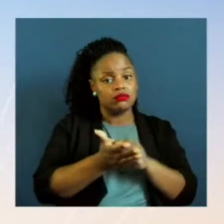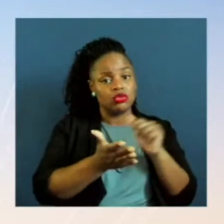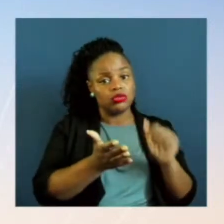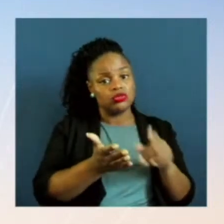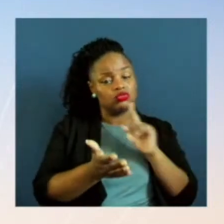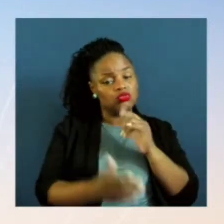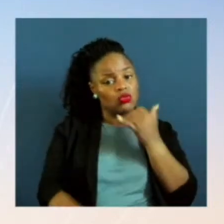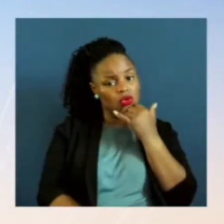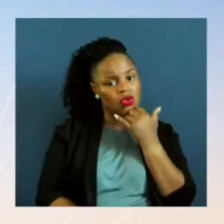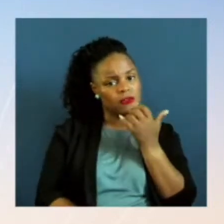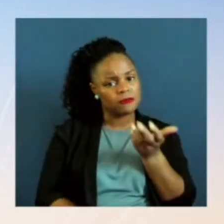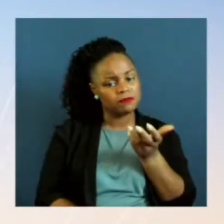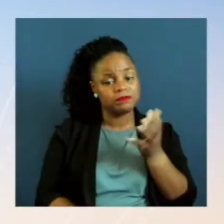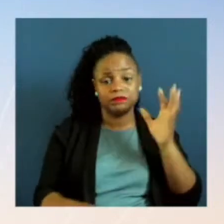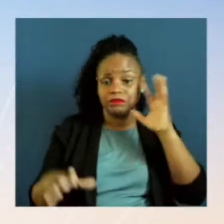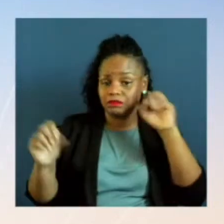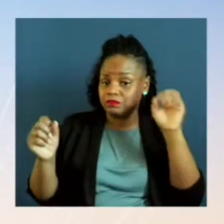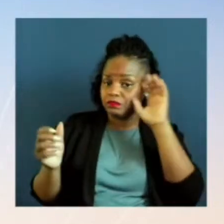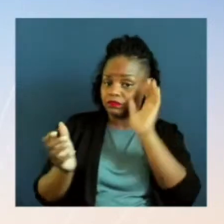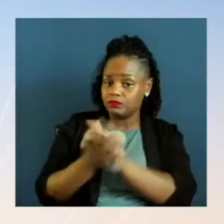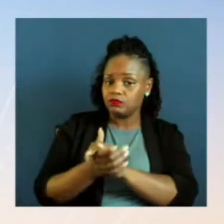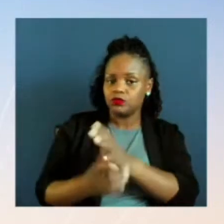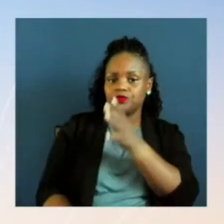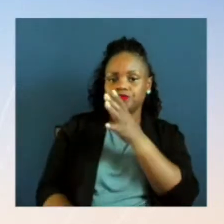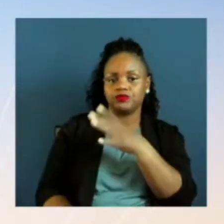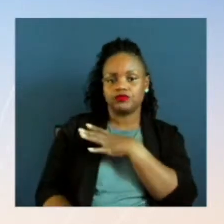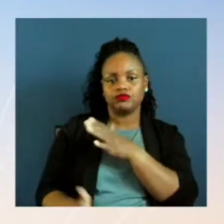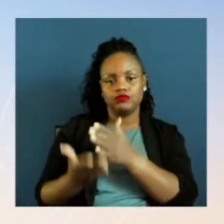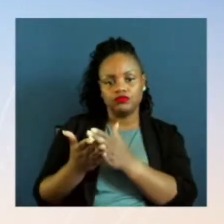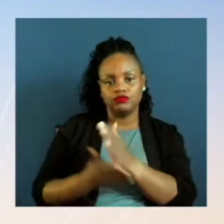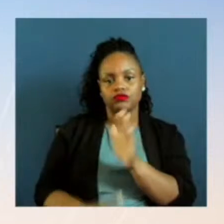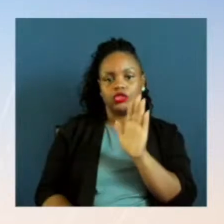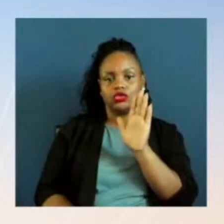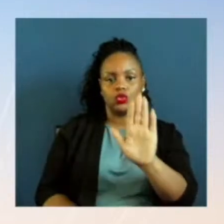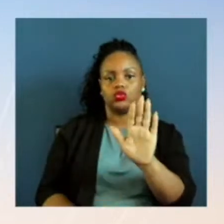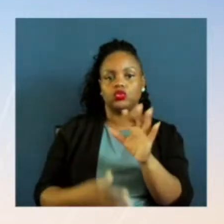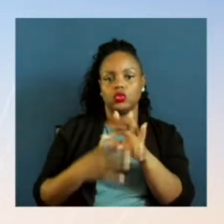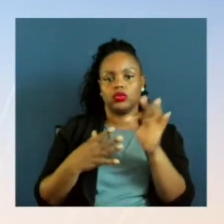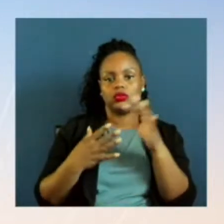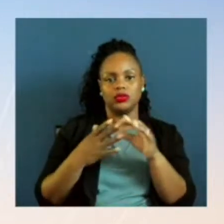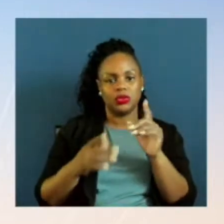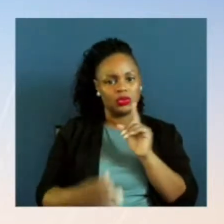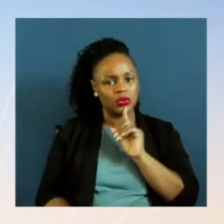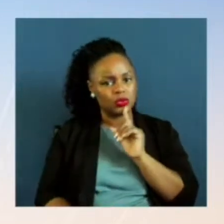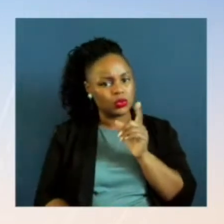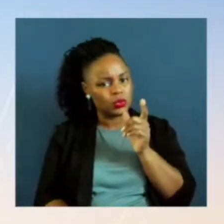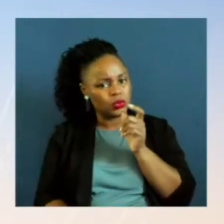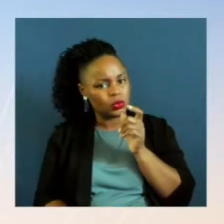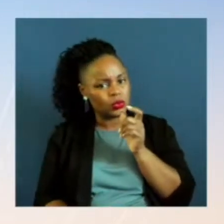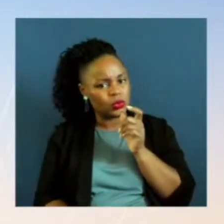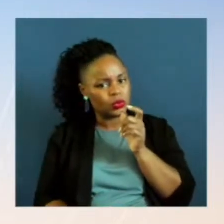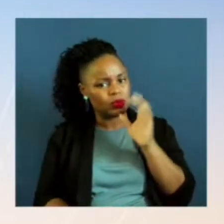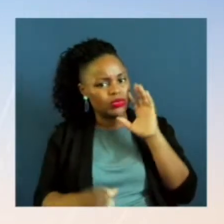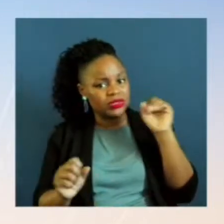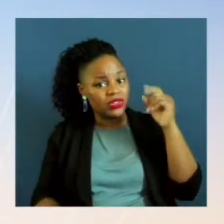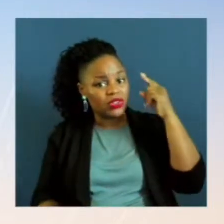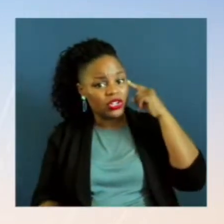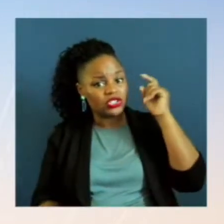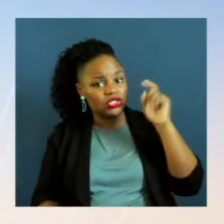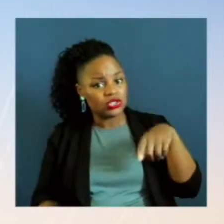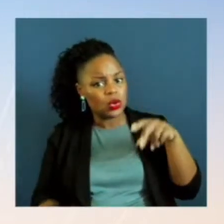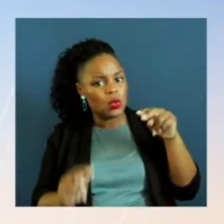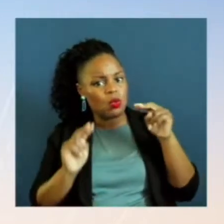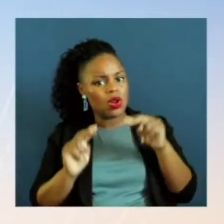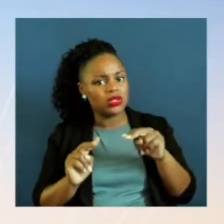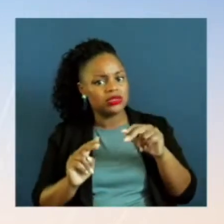right, it's a woman's body, and it's her choice. Why does the president, who does he believe then should look out for the unborn child? He believes that it's up to a woman to make those